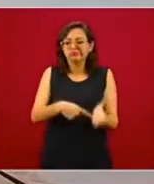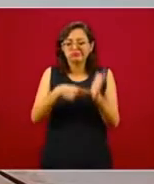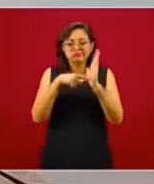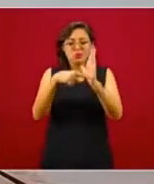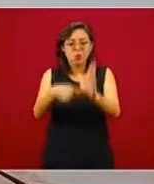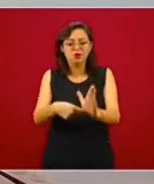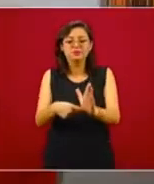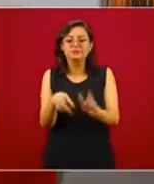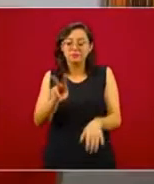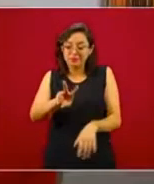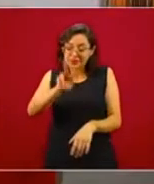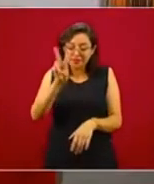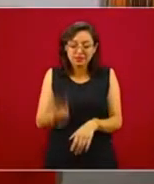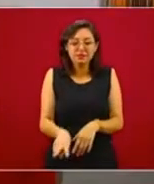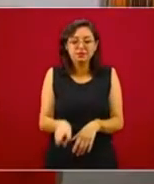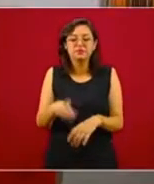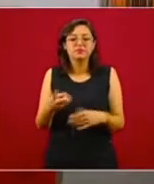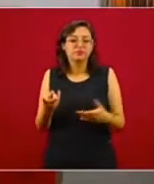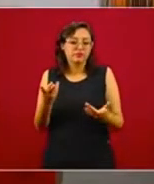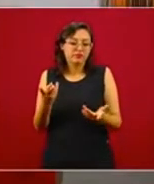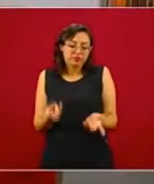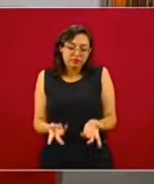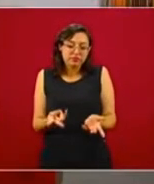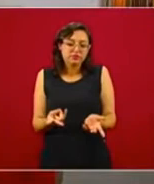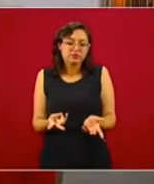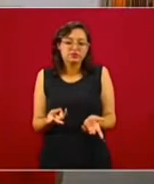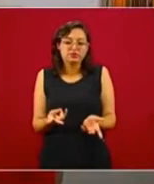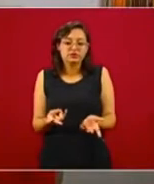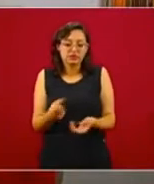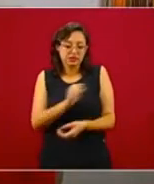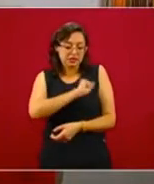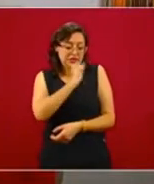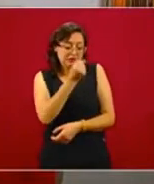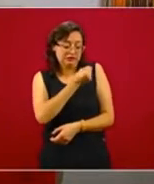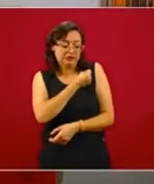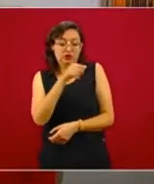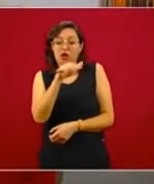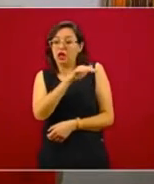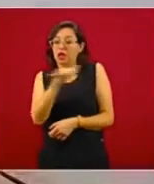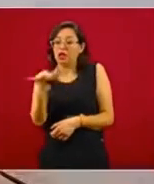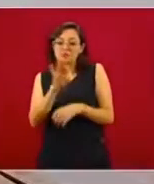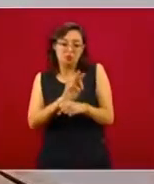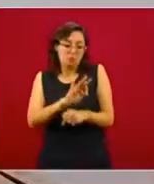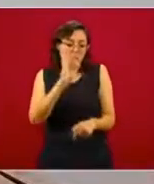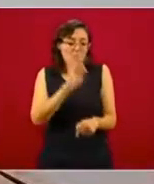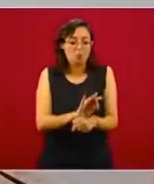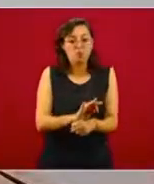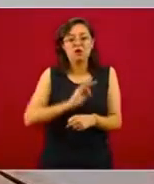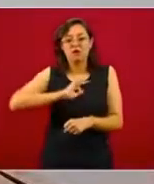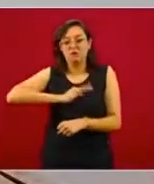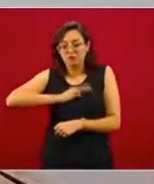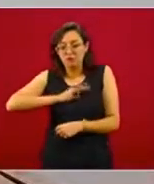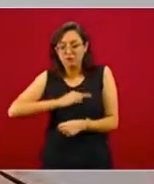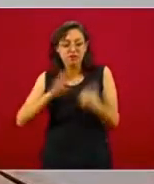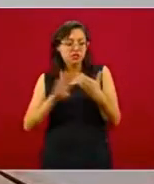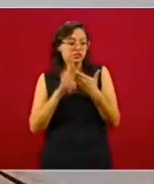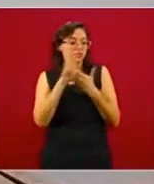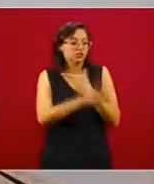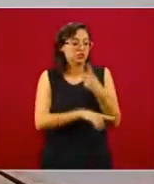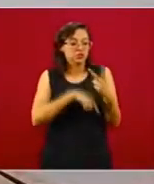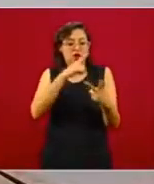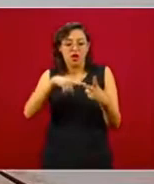a lot of scientific evidence that is showing that this is a protection mechanism in terms of general health